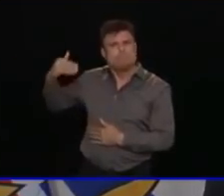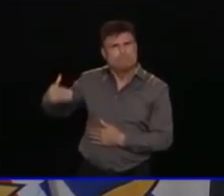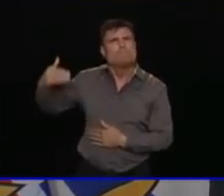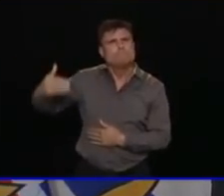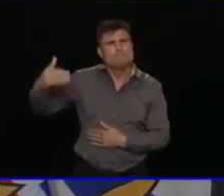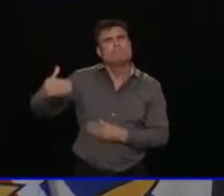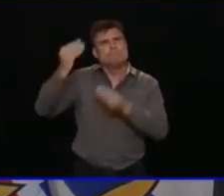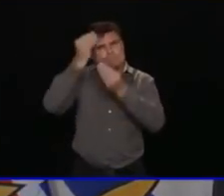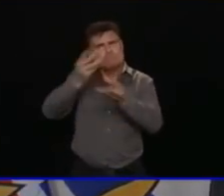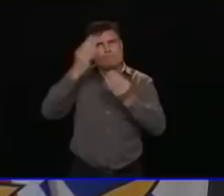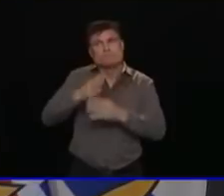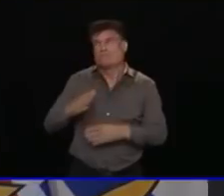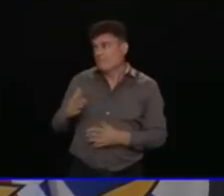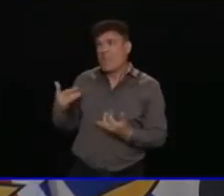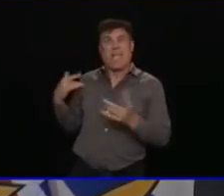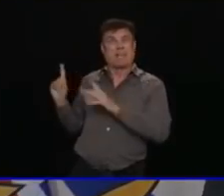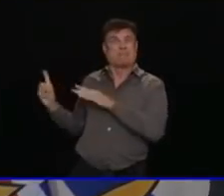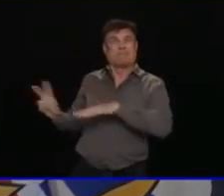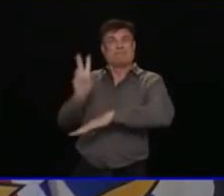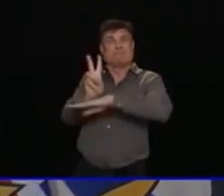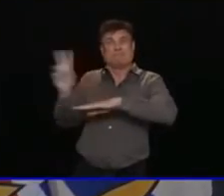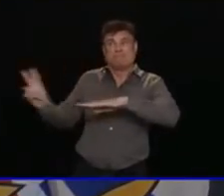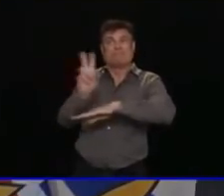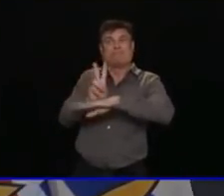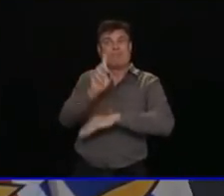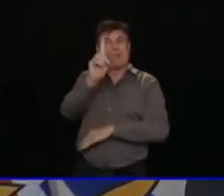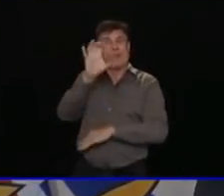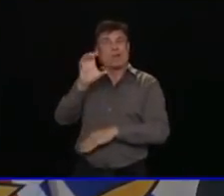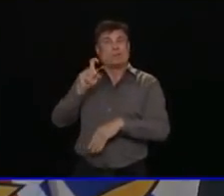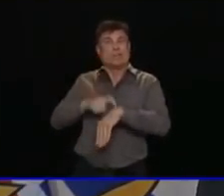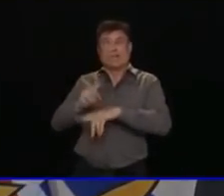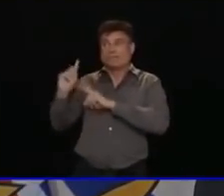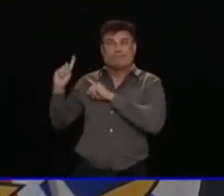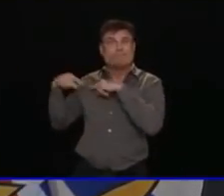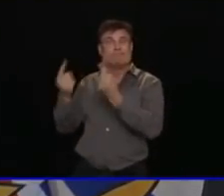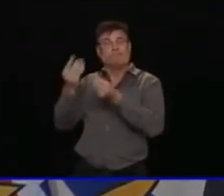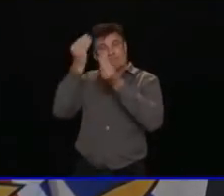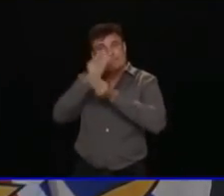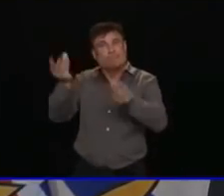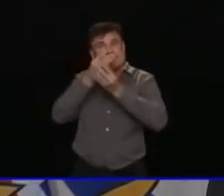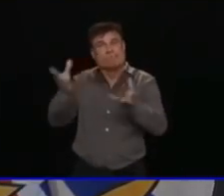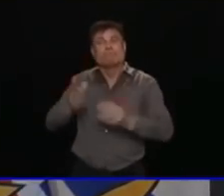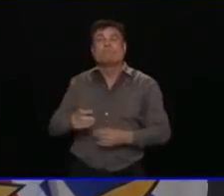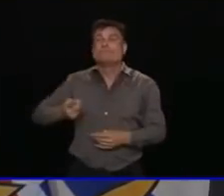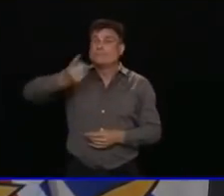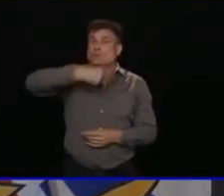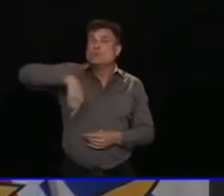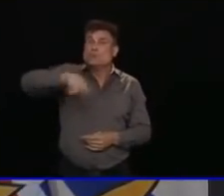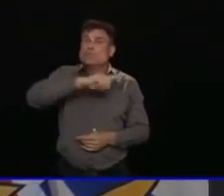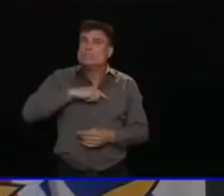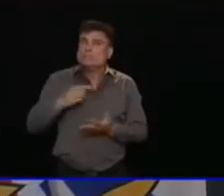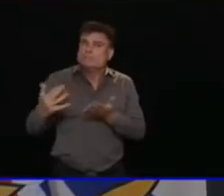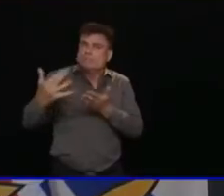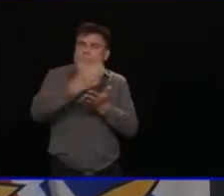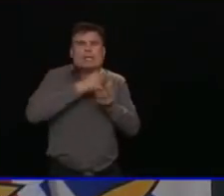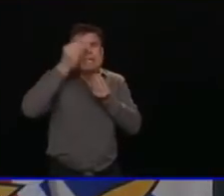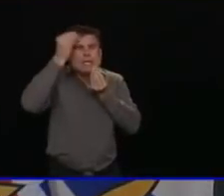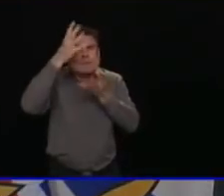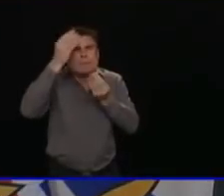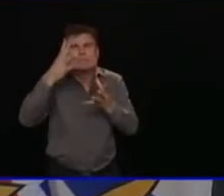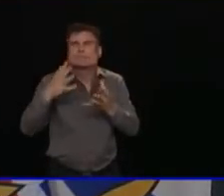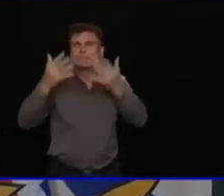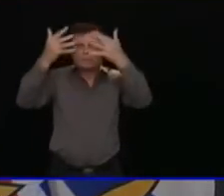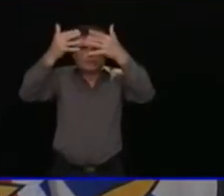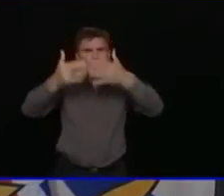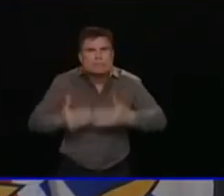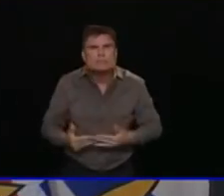experience of other jurisdictions, you'll recall, in showing our progress and what we needed to do in BC, and in setting out the task ahead